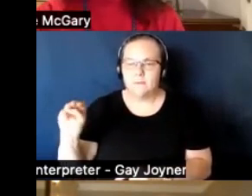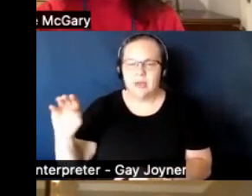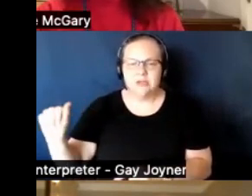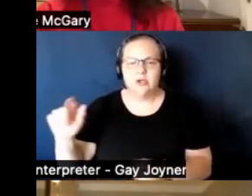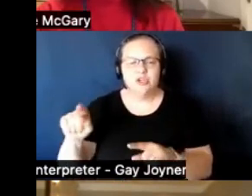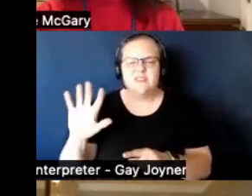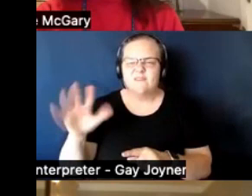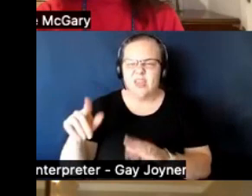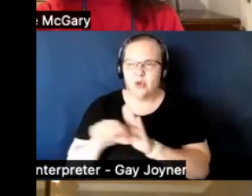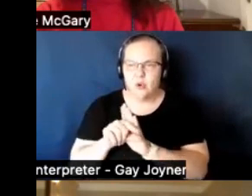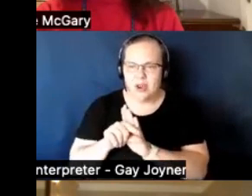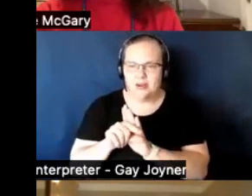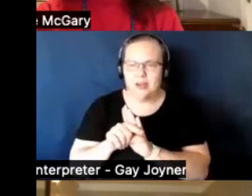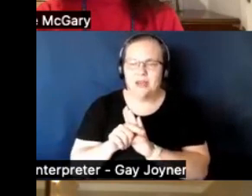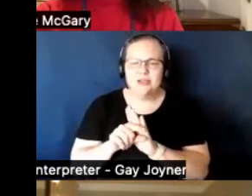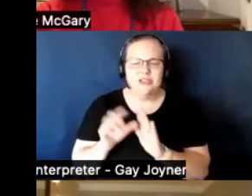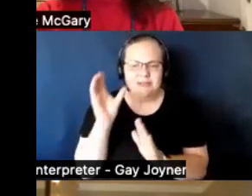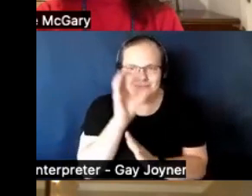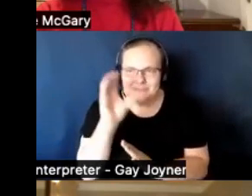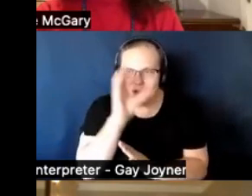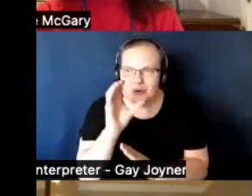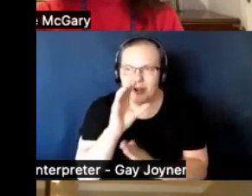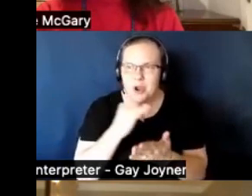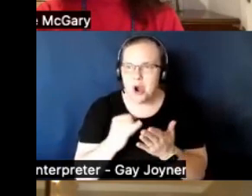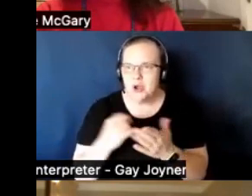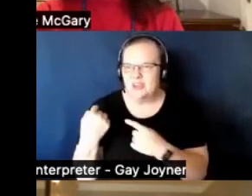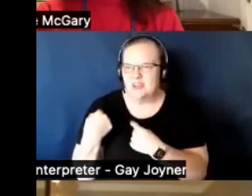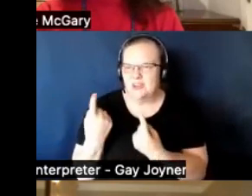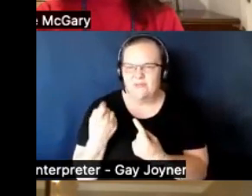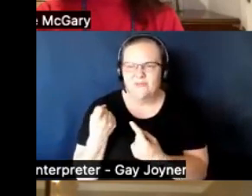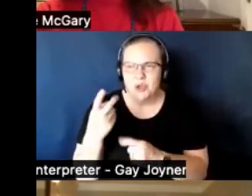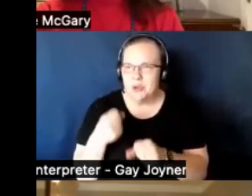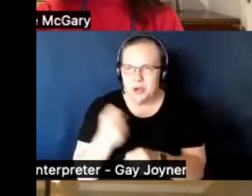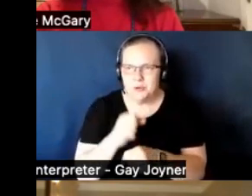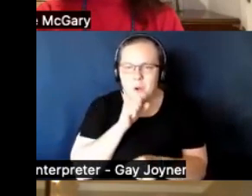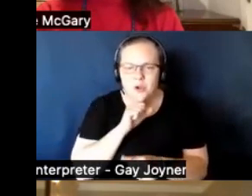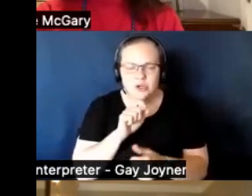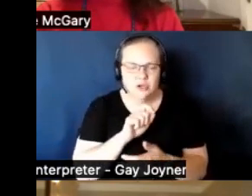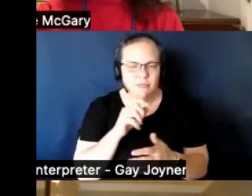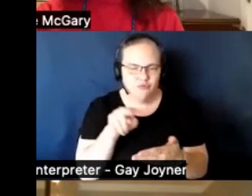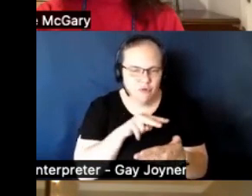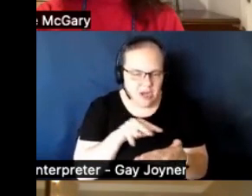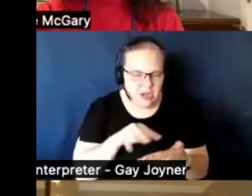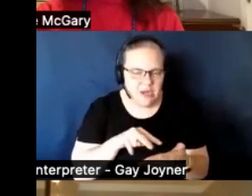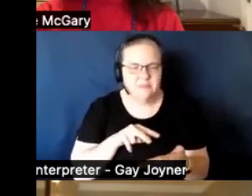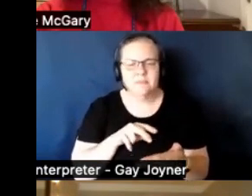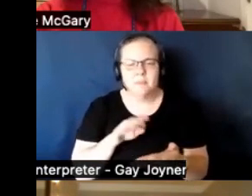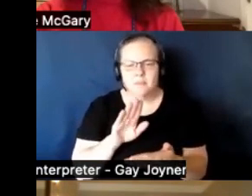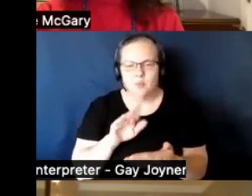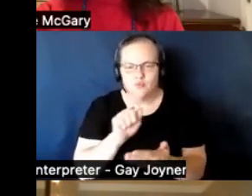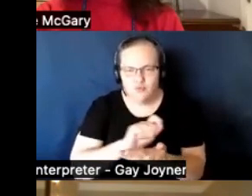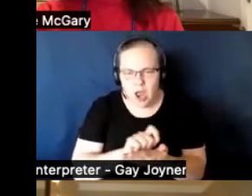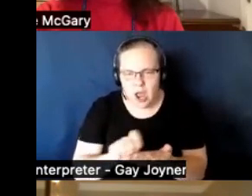who has enjoyed exploring art since she was just a few years old. She likes to read, write stories, bake, and she